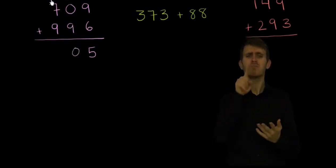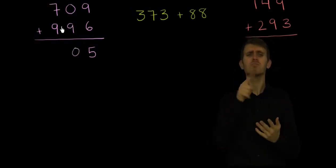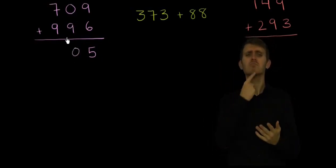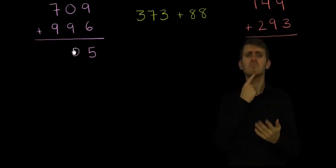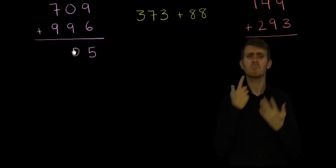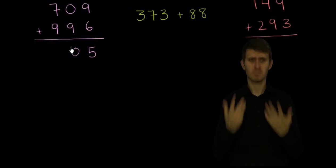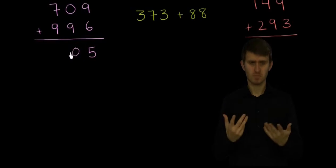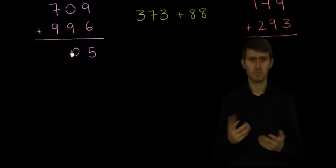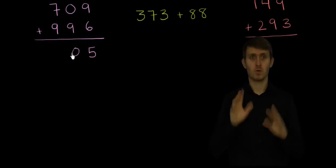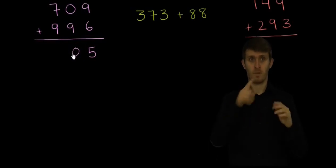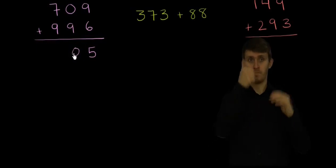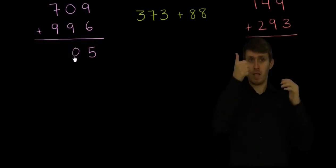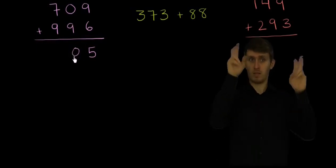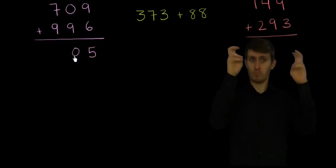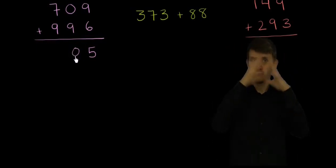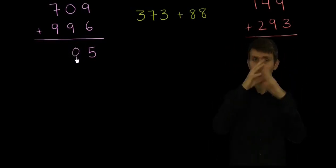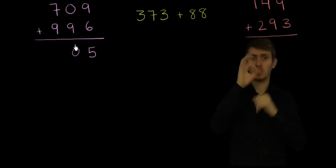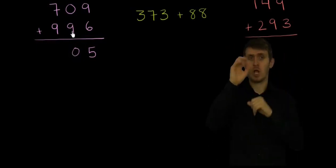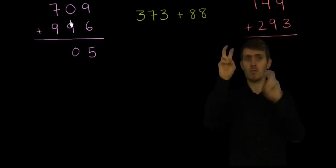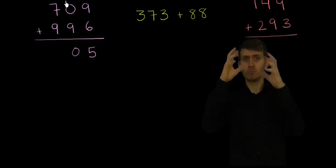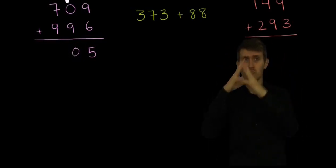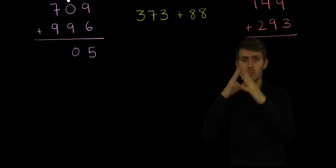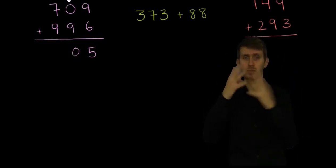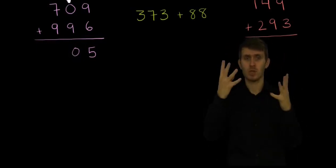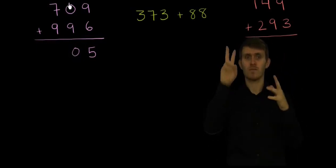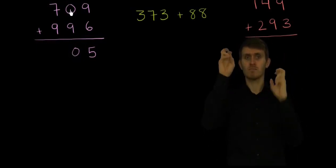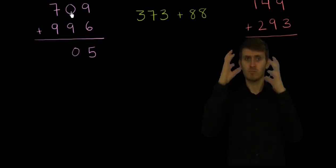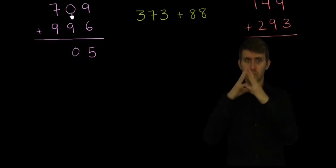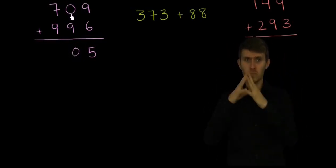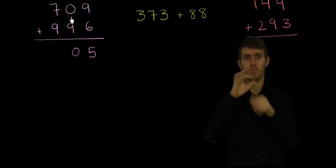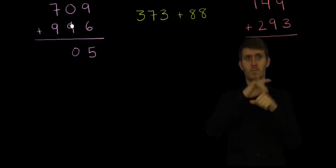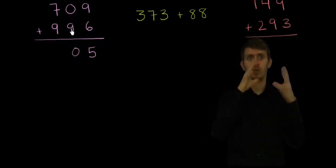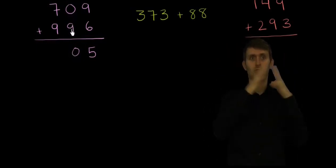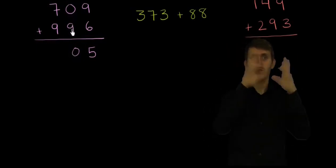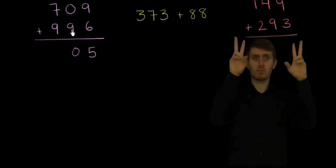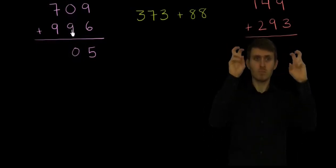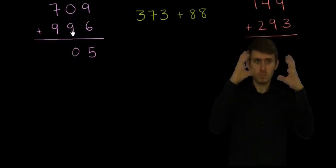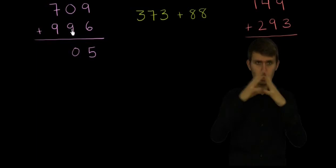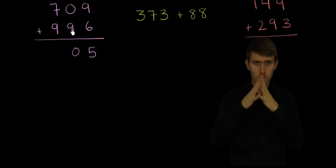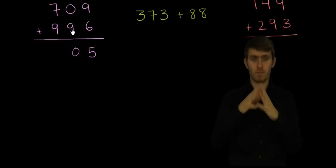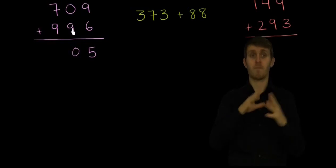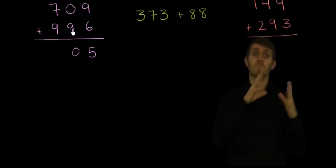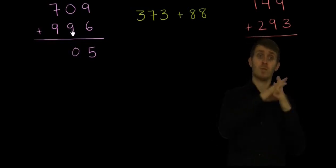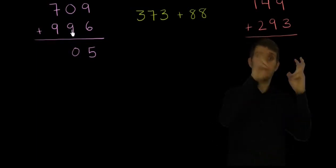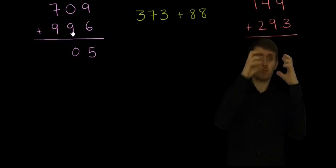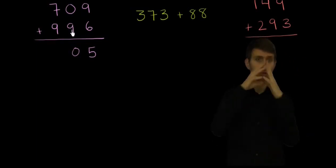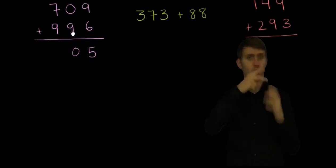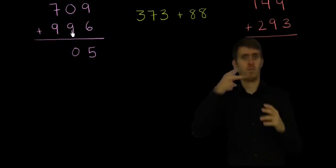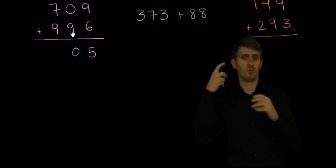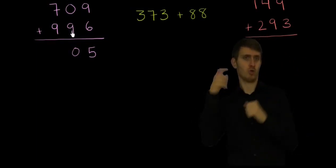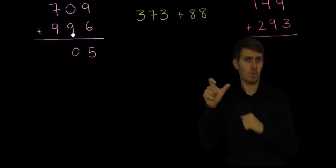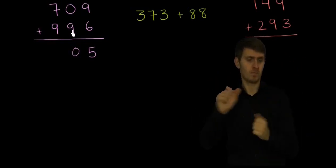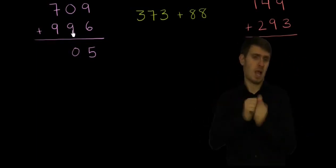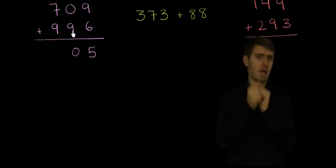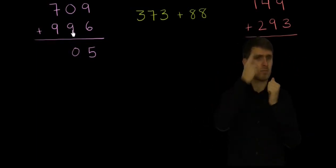is 10. Now, what does that really mean? Well, this is 1 10 plus 0 tens plus 9 tens, which is 10